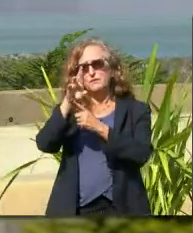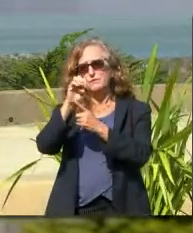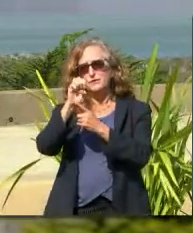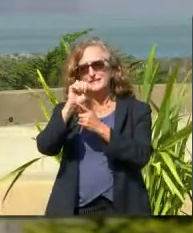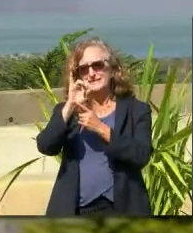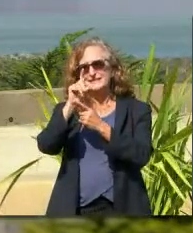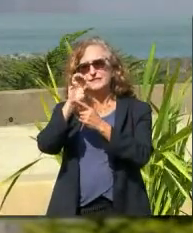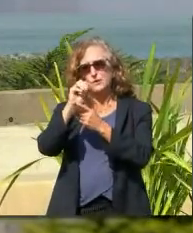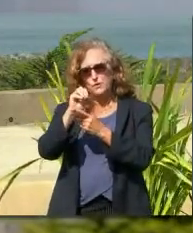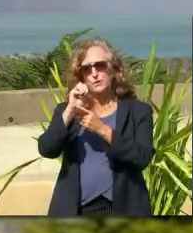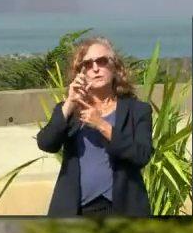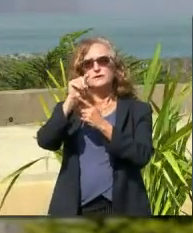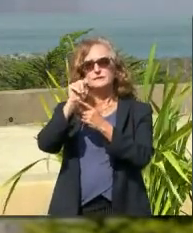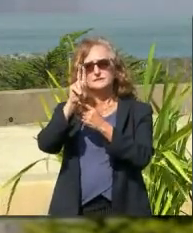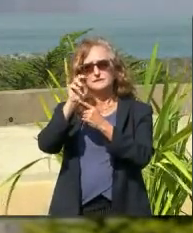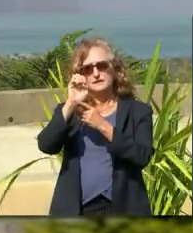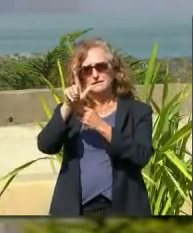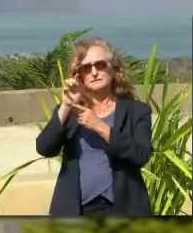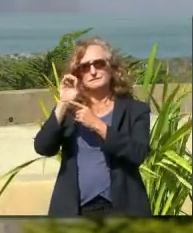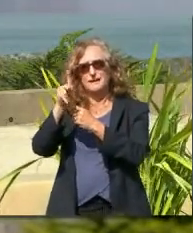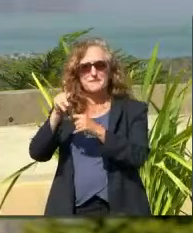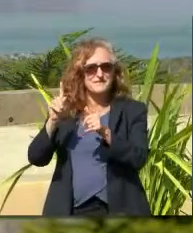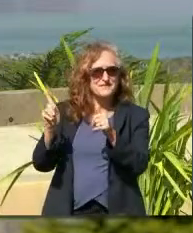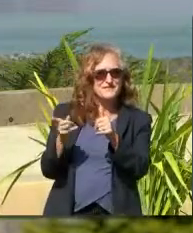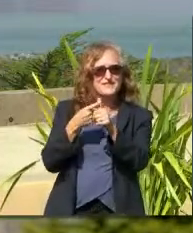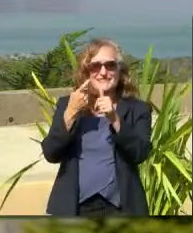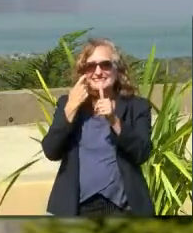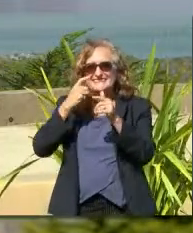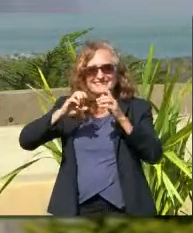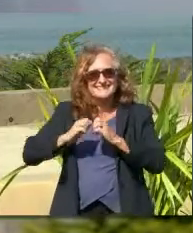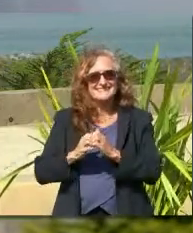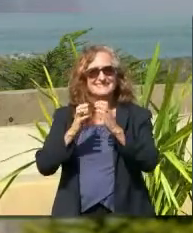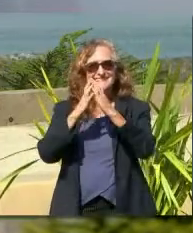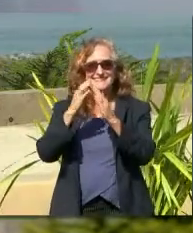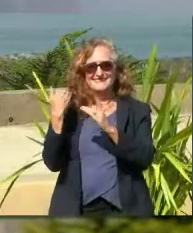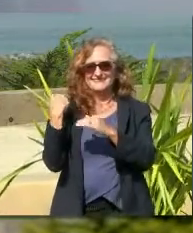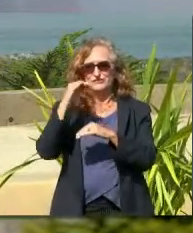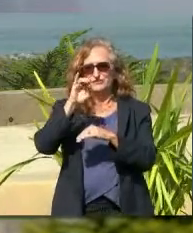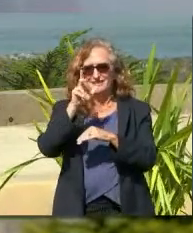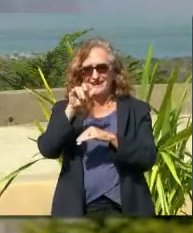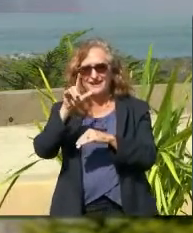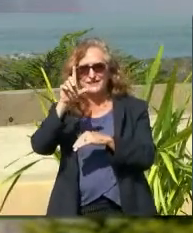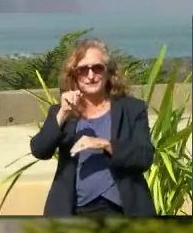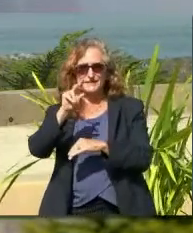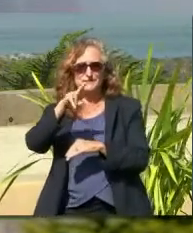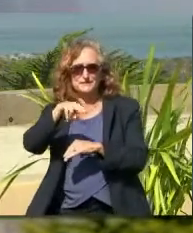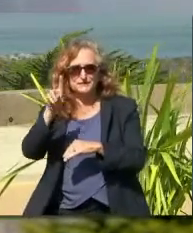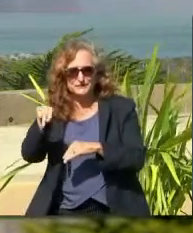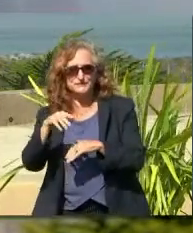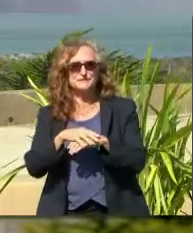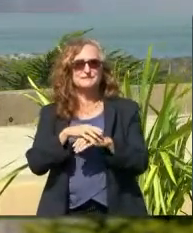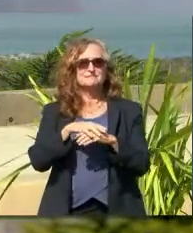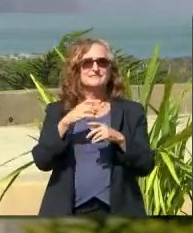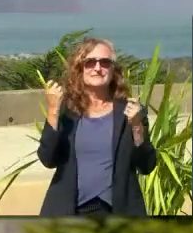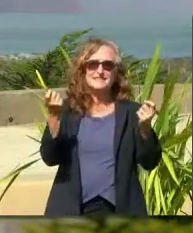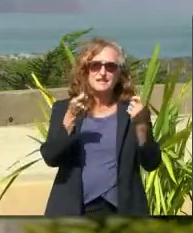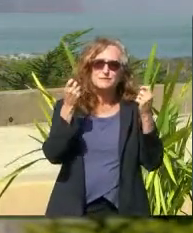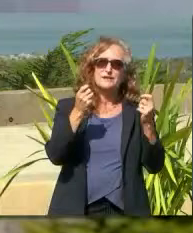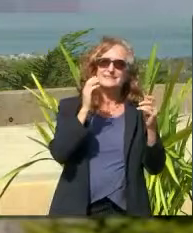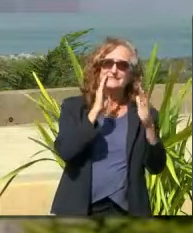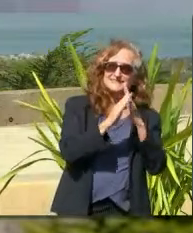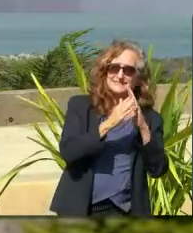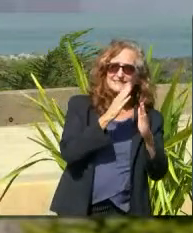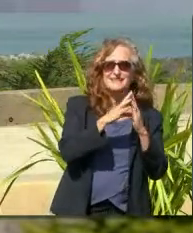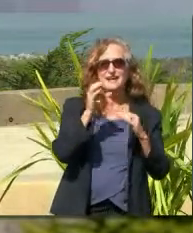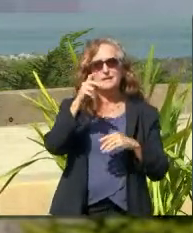first quarter of the year of being. And the National Park Service, the Presidio Trust, and the Parks Conservancy were